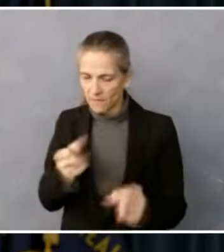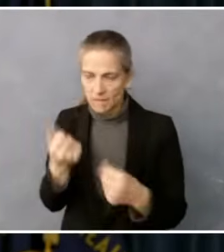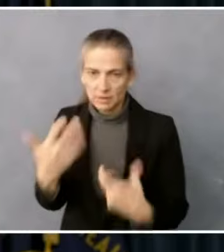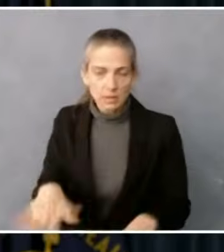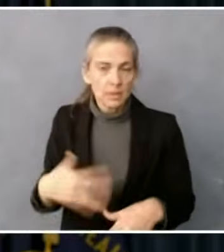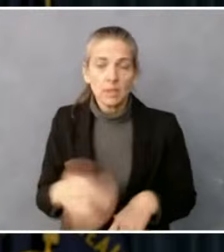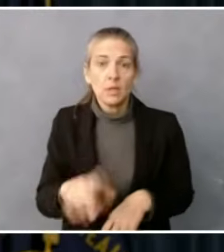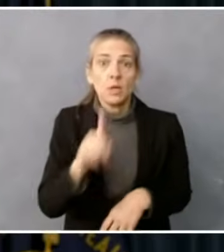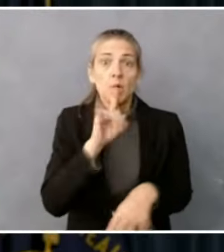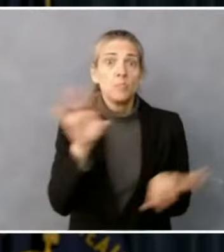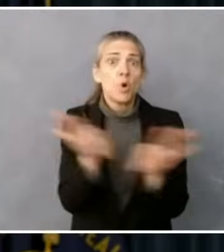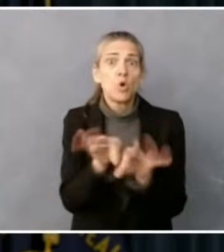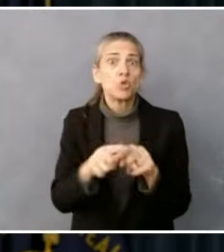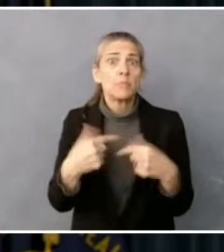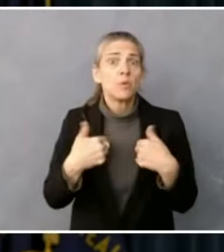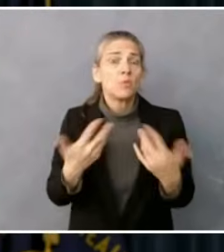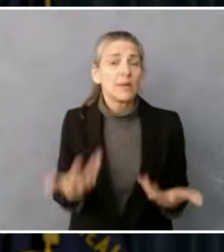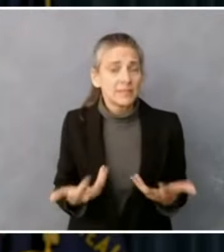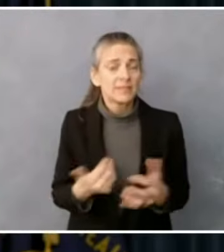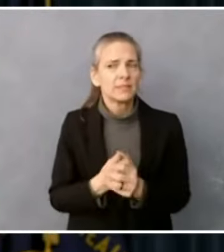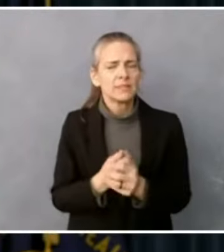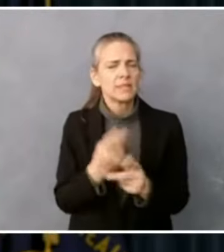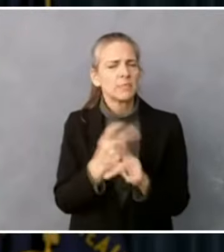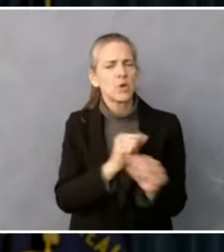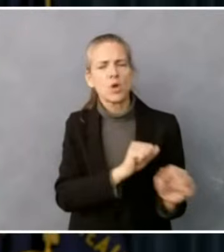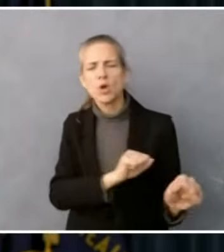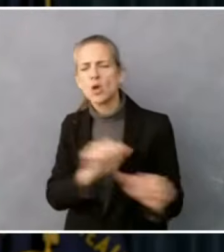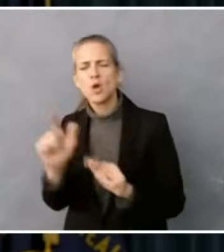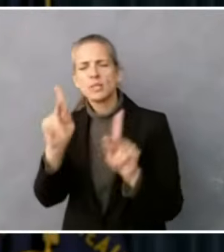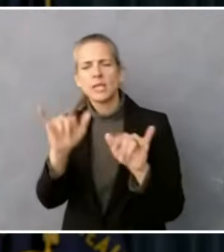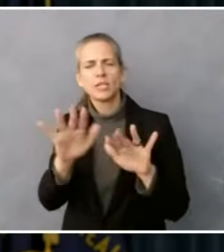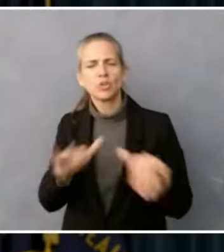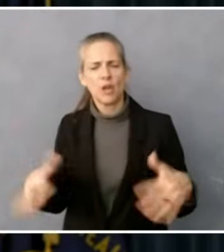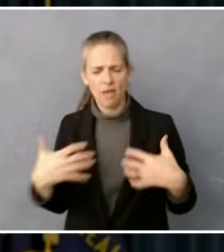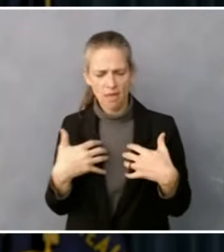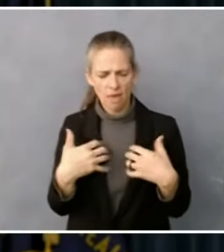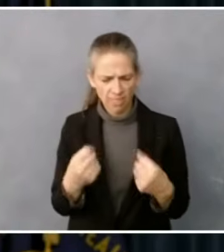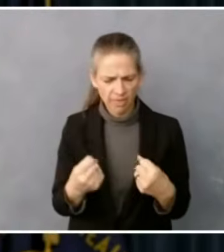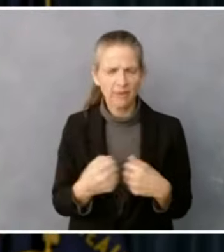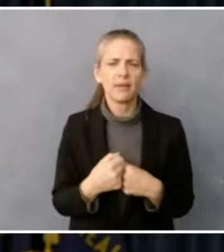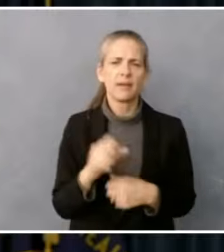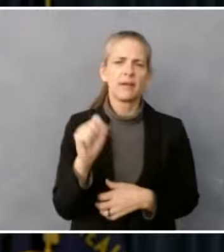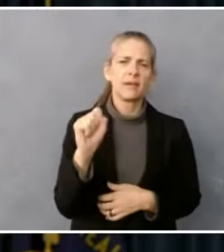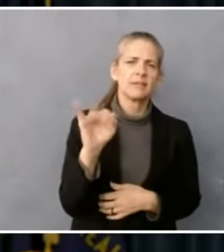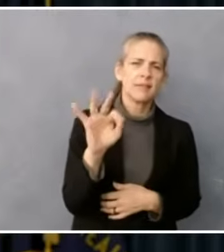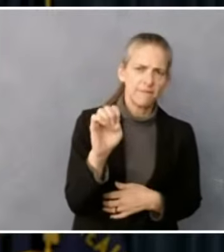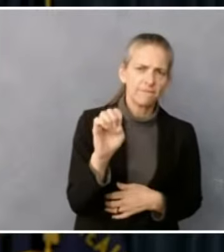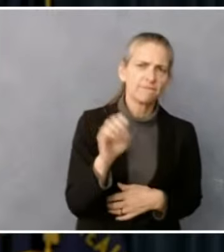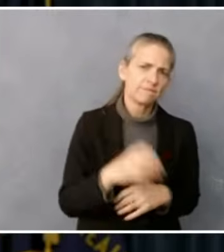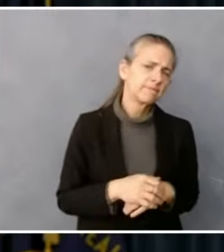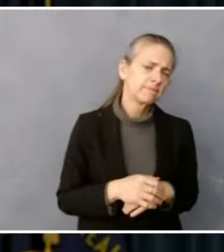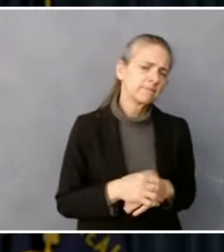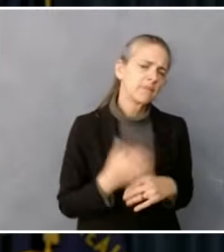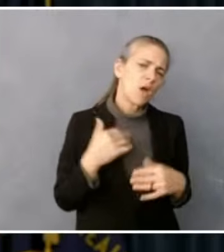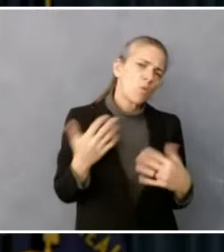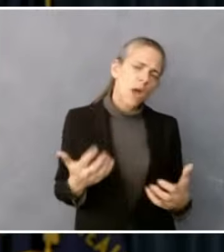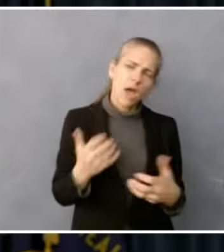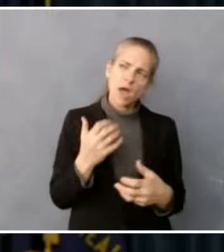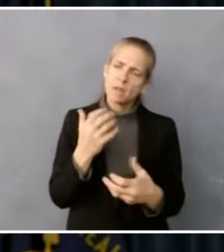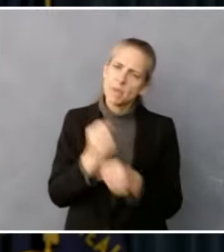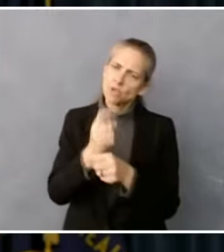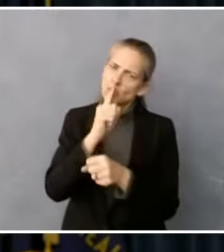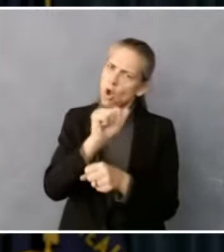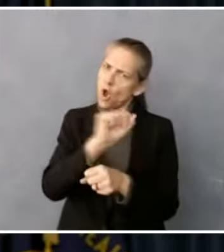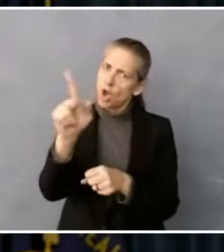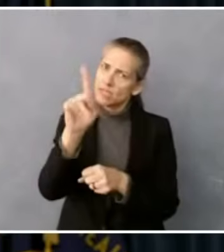important to me than keeping all of Kentucky's children healthy and safe. And I also want to ensure that every Kentucky family has the chance to watch